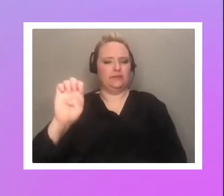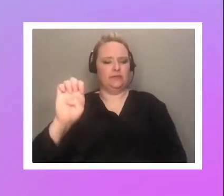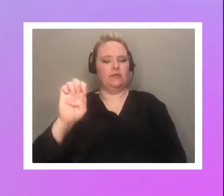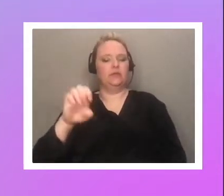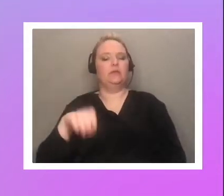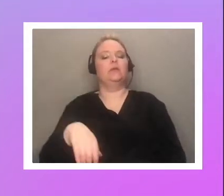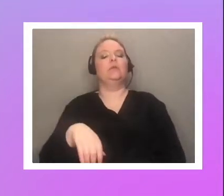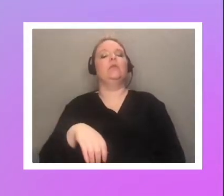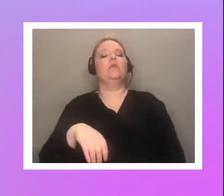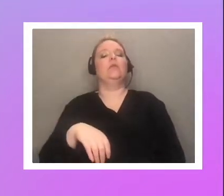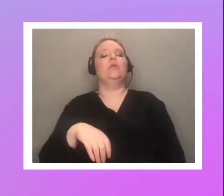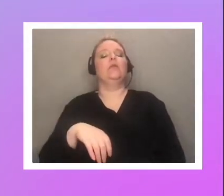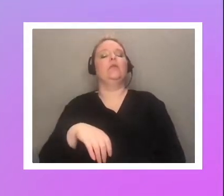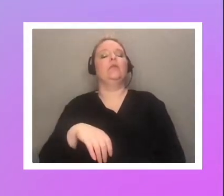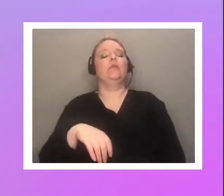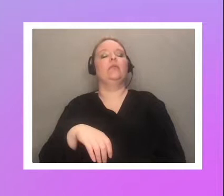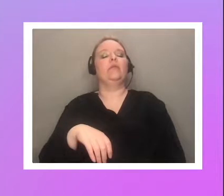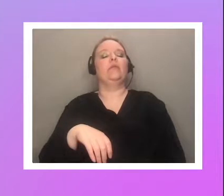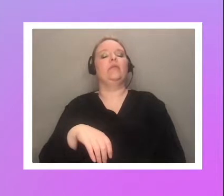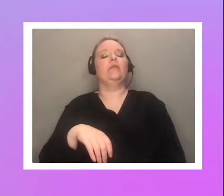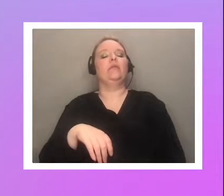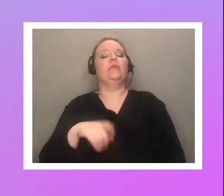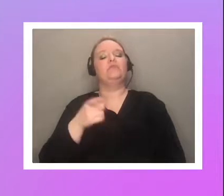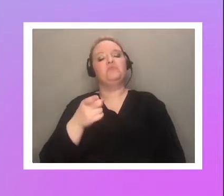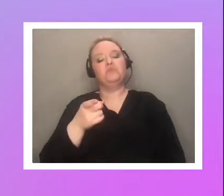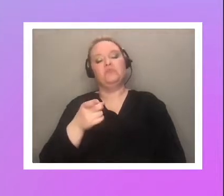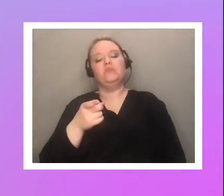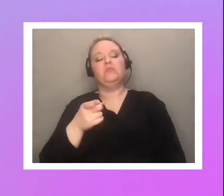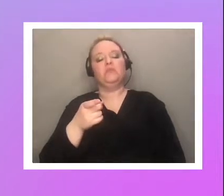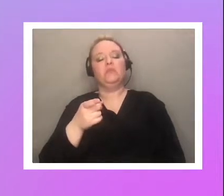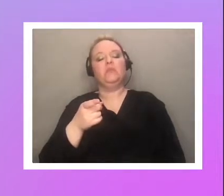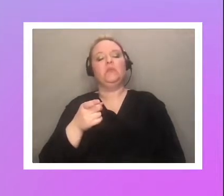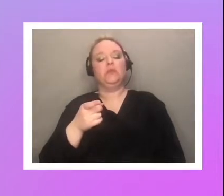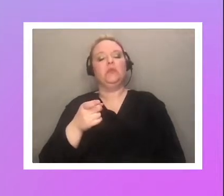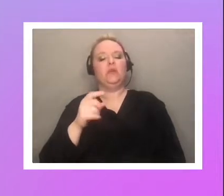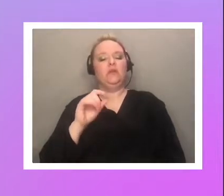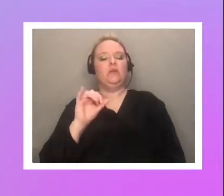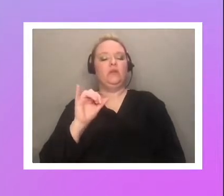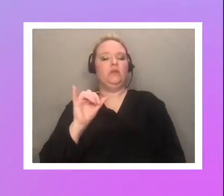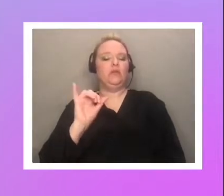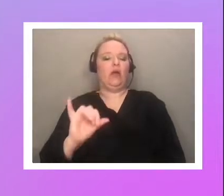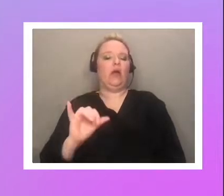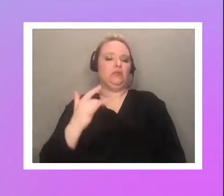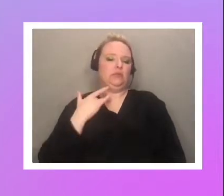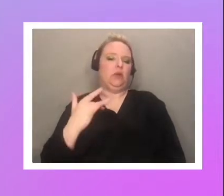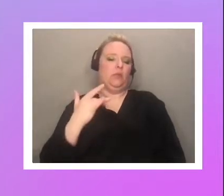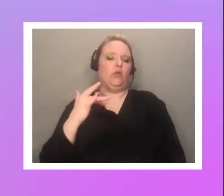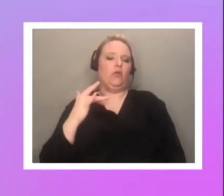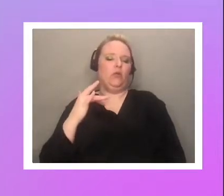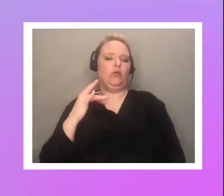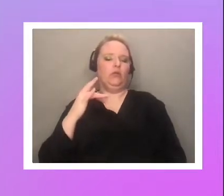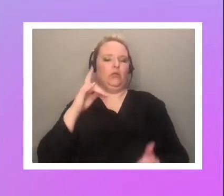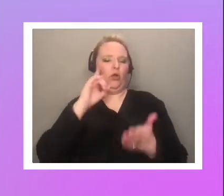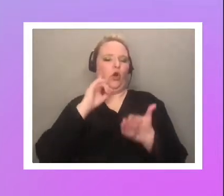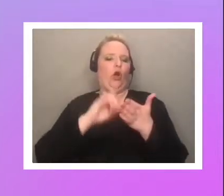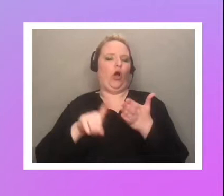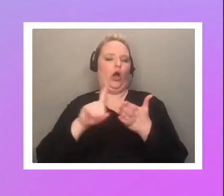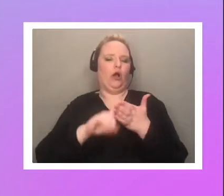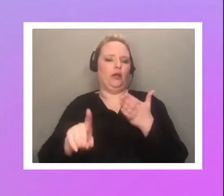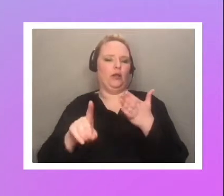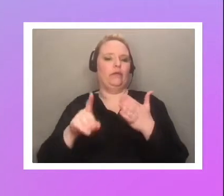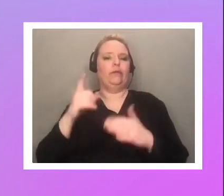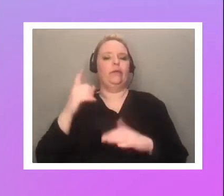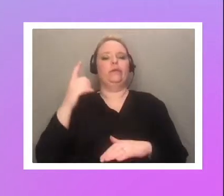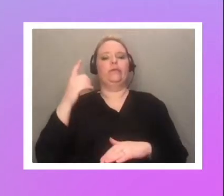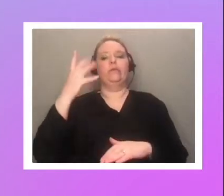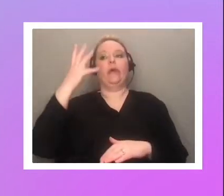This is a typical. This is going to be typical of a audit that was conducted by external